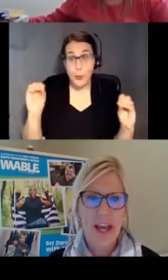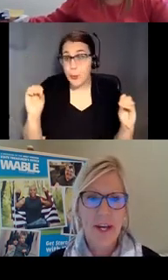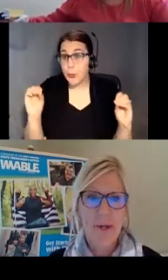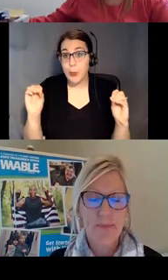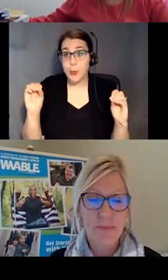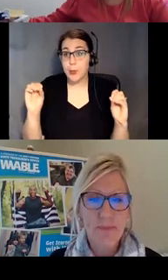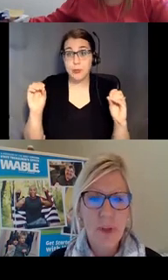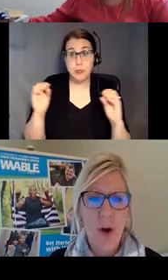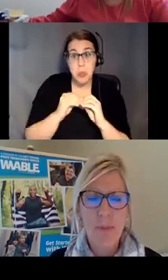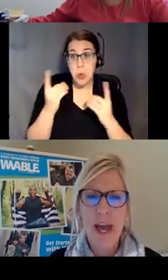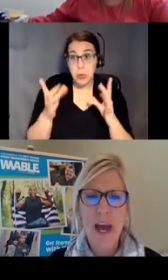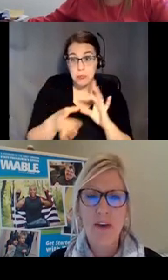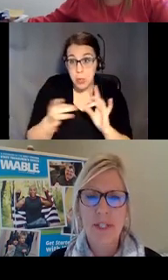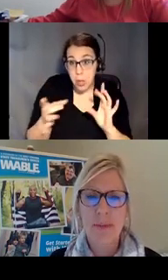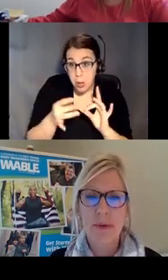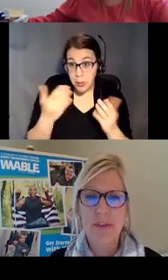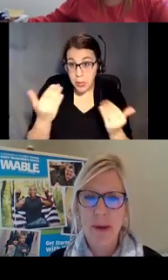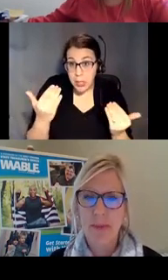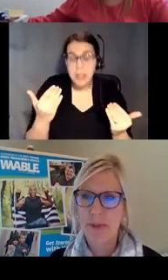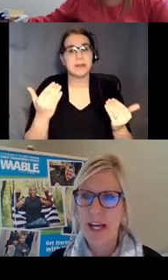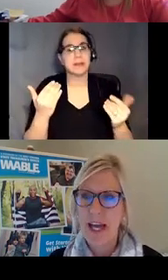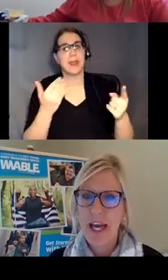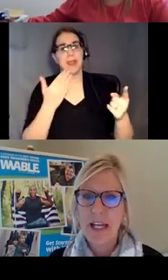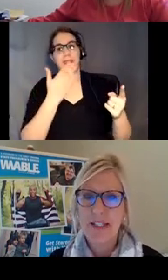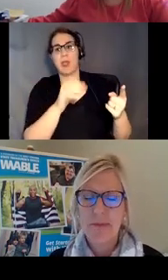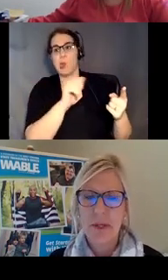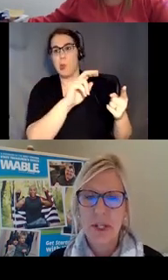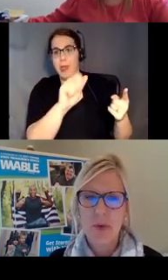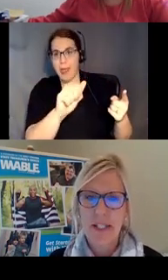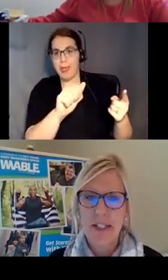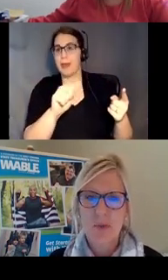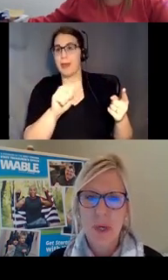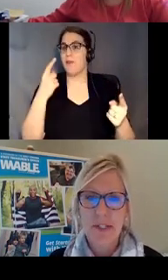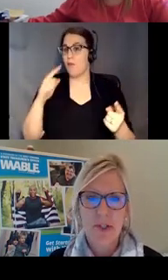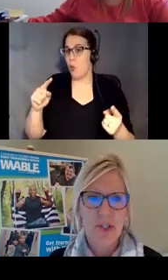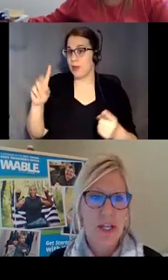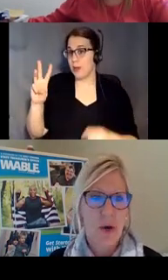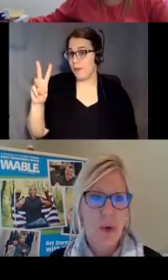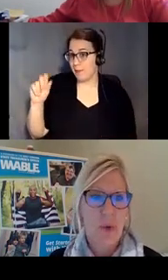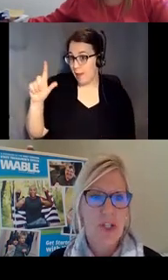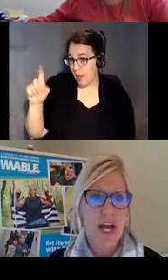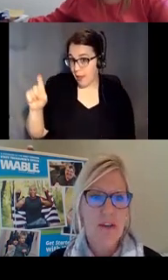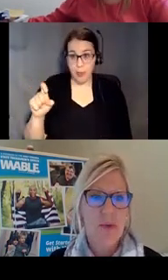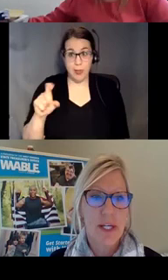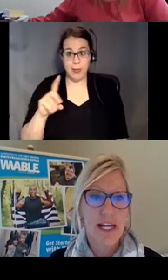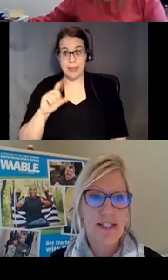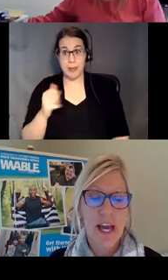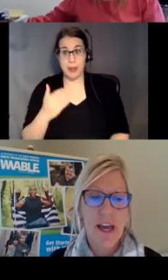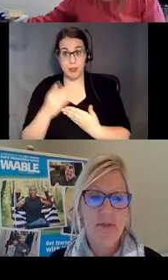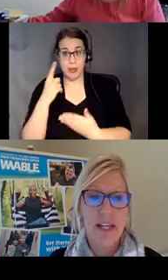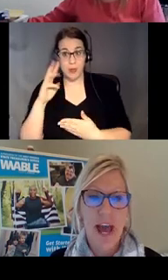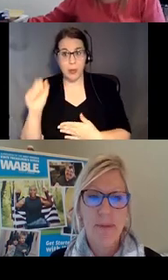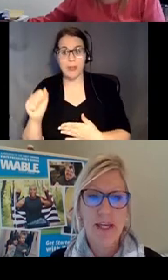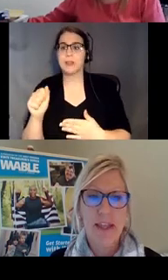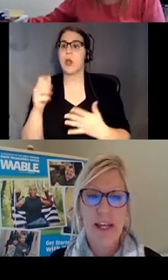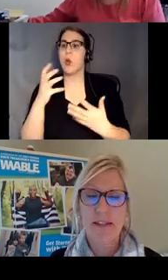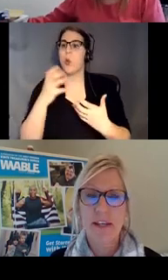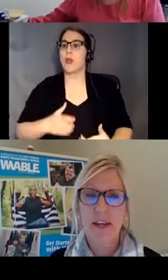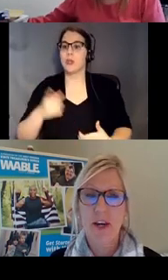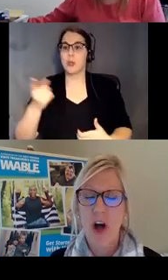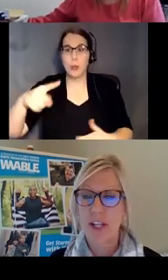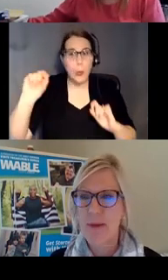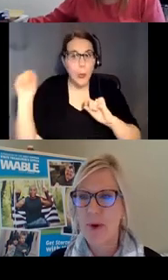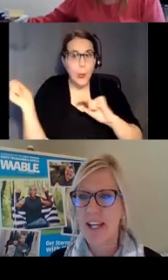well, Anna. On behalf of WVABLE and Disability Rights of West Virginia, we wish everyone a safe and happy